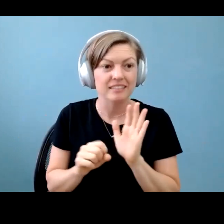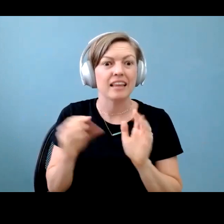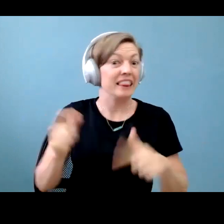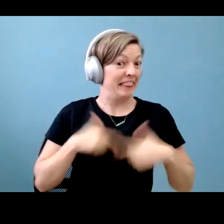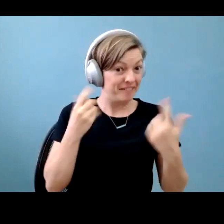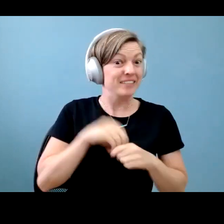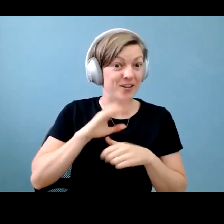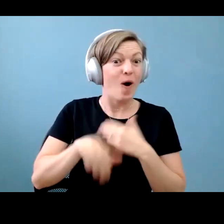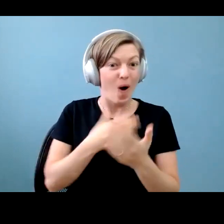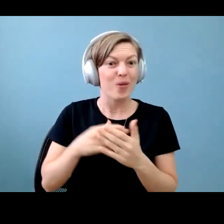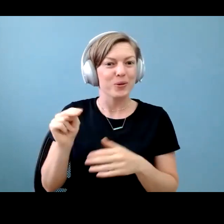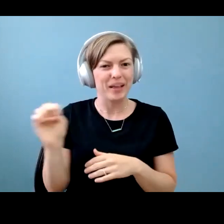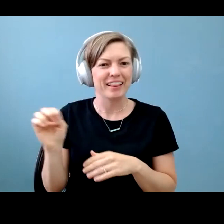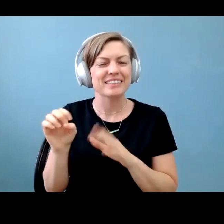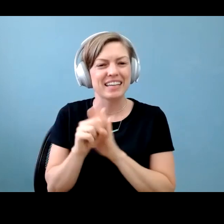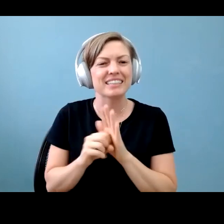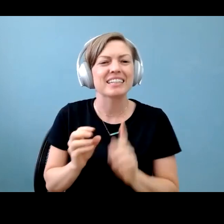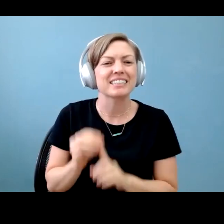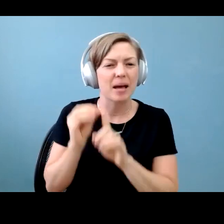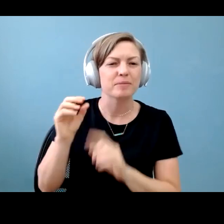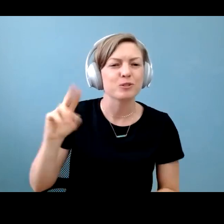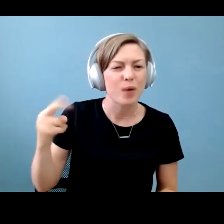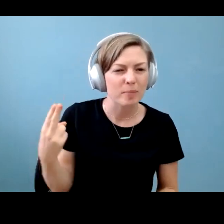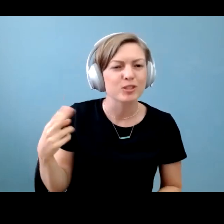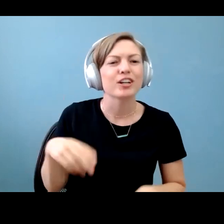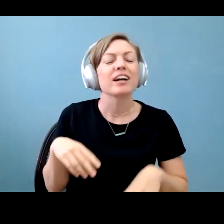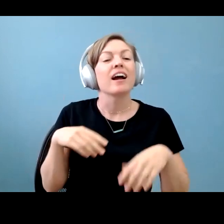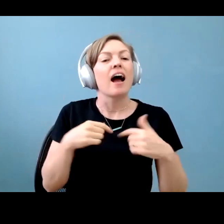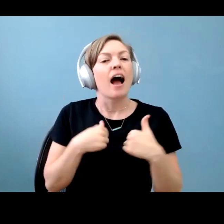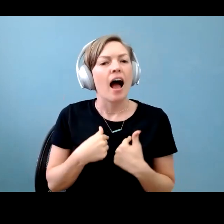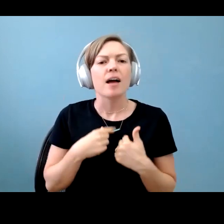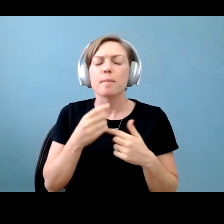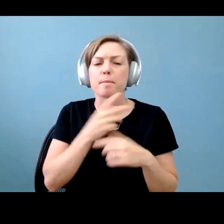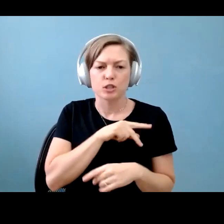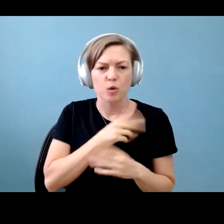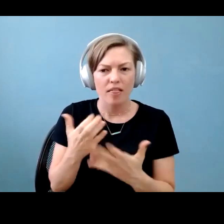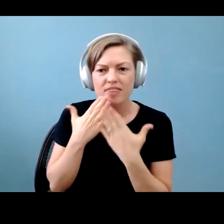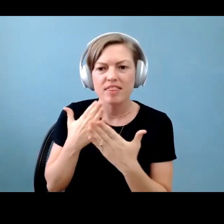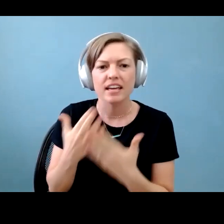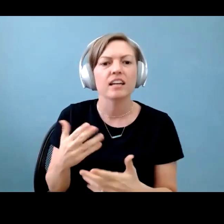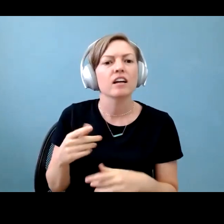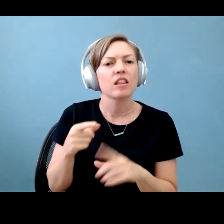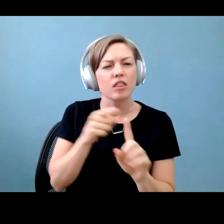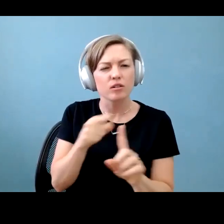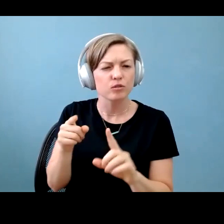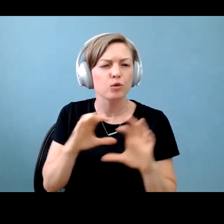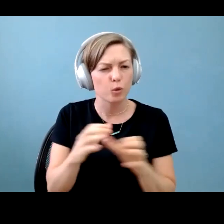states except New Hampshire, I would personally like to thank the following tribal groups